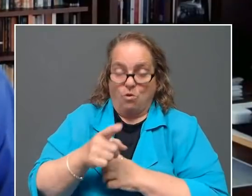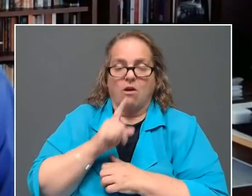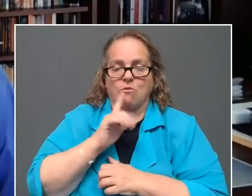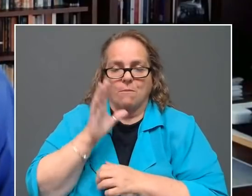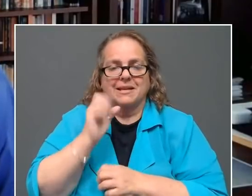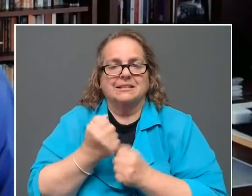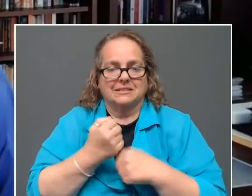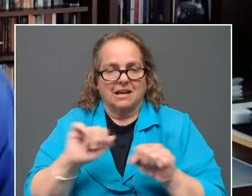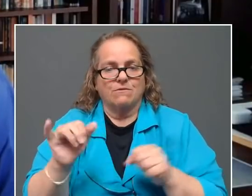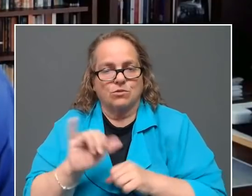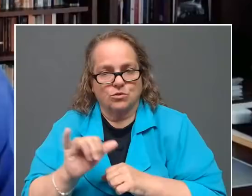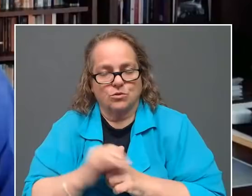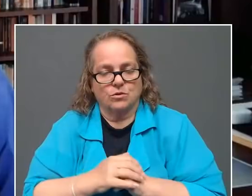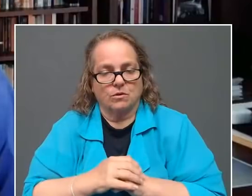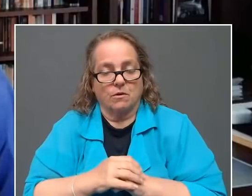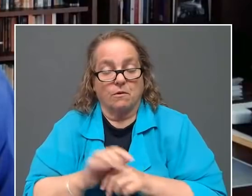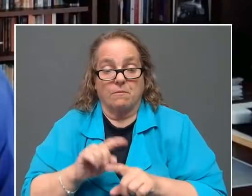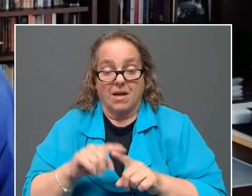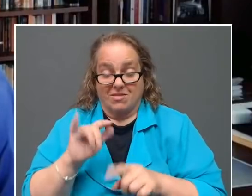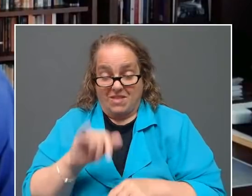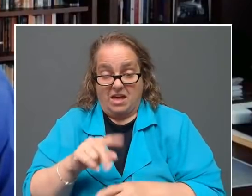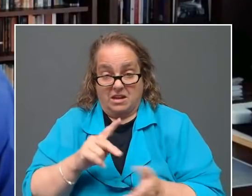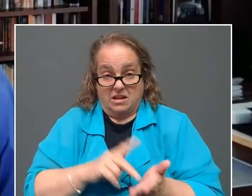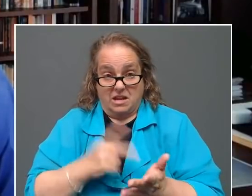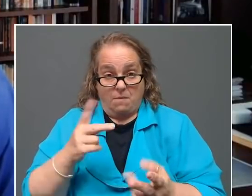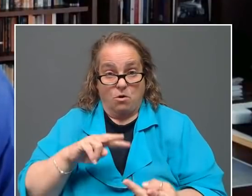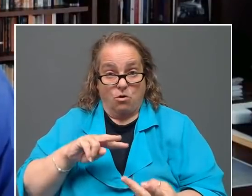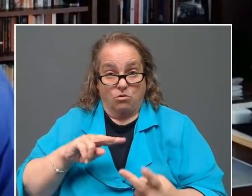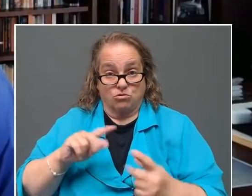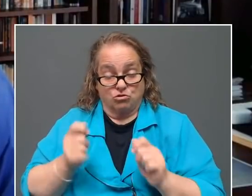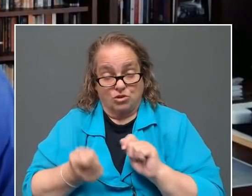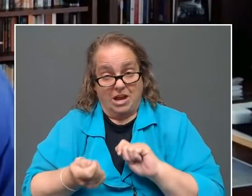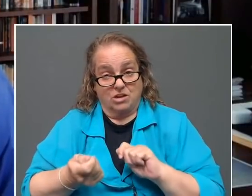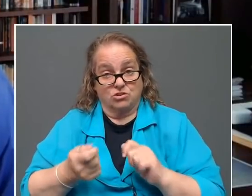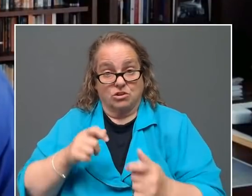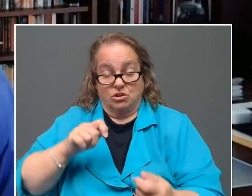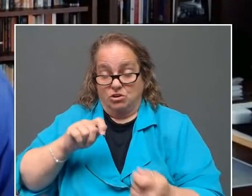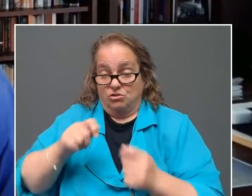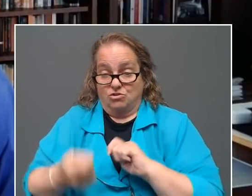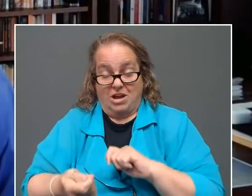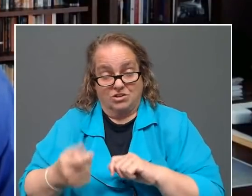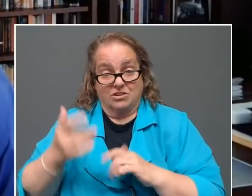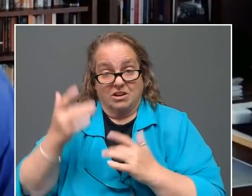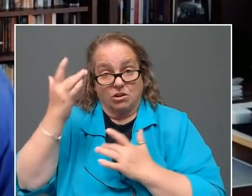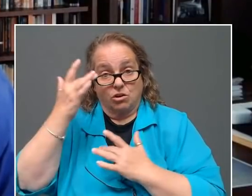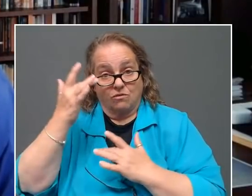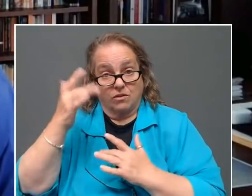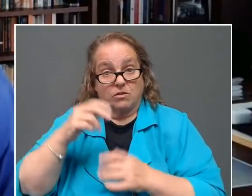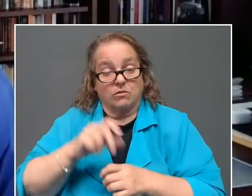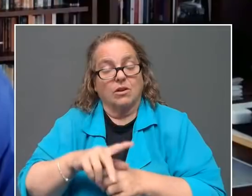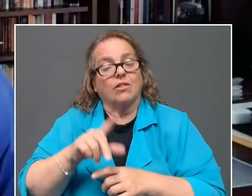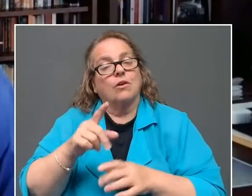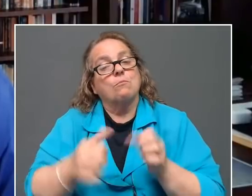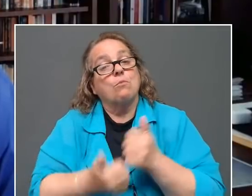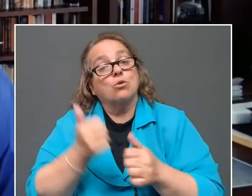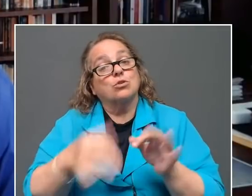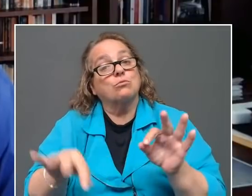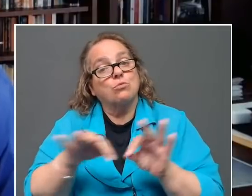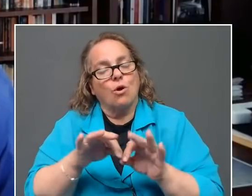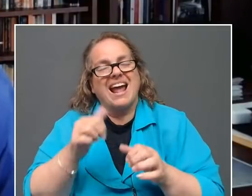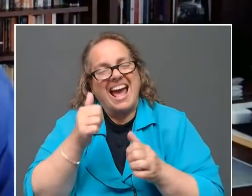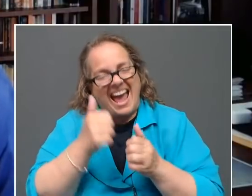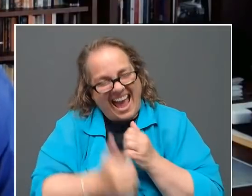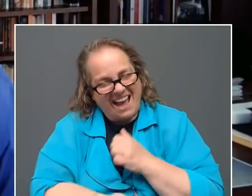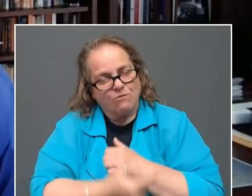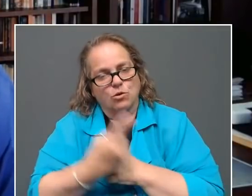double mutant variant, the most important thing is that we all need to get vaccinated as soon as we can so that fewer variants have the